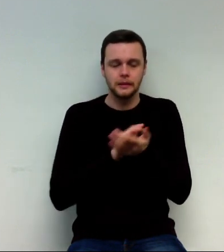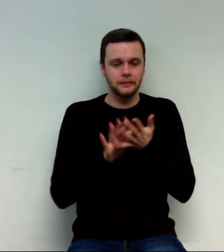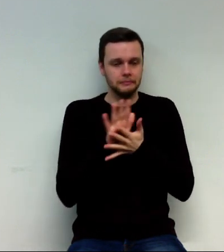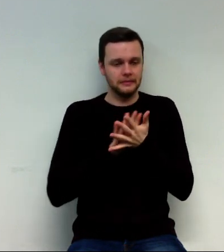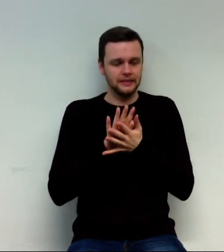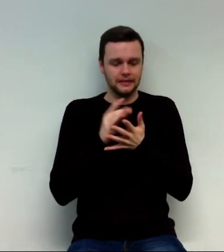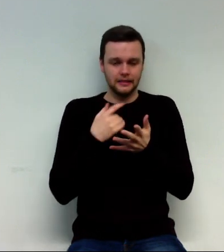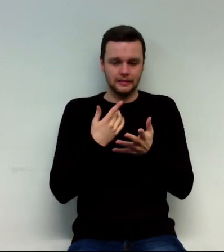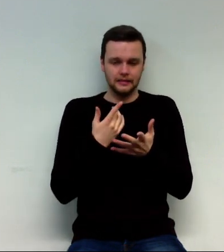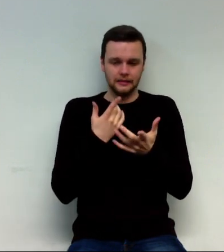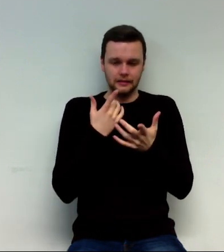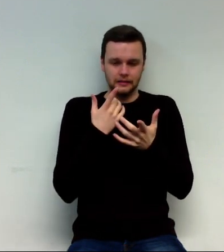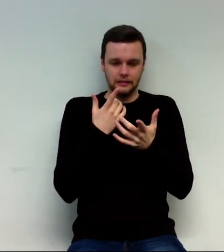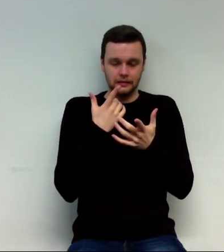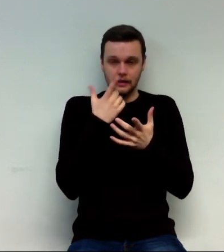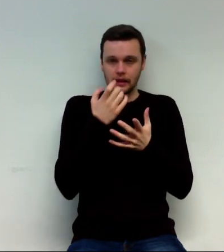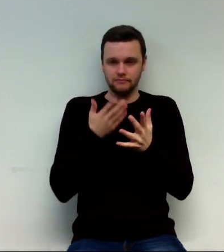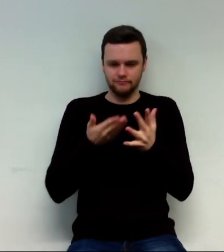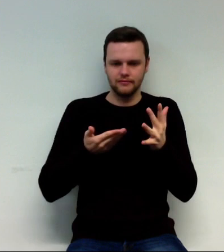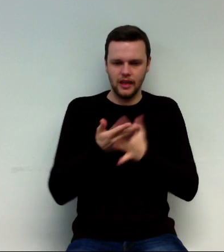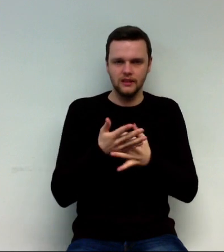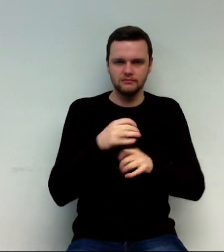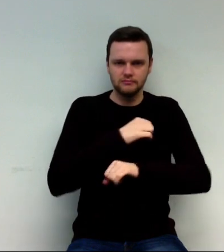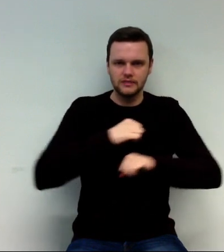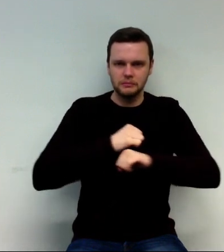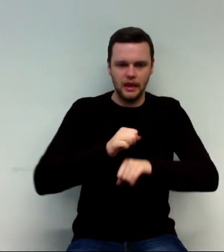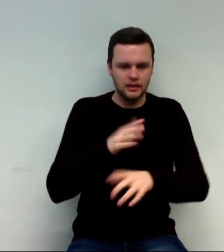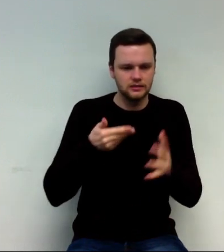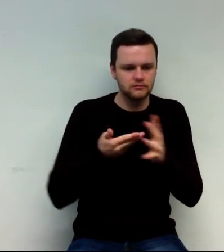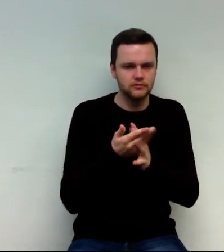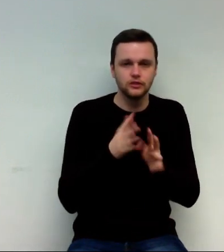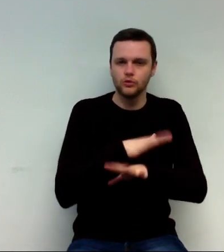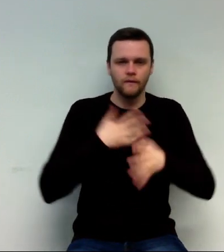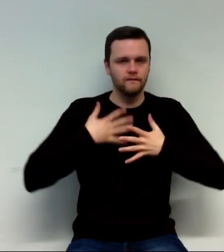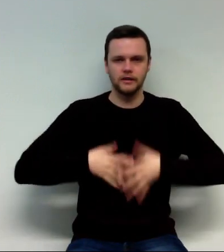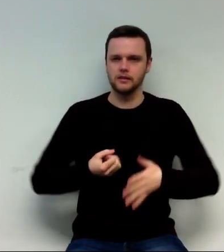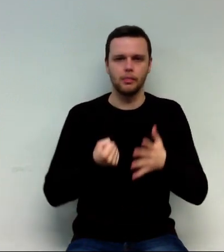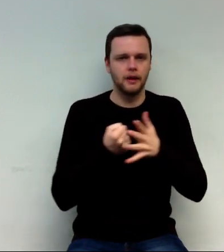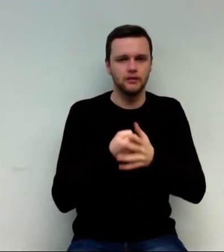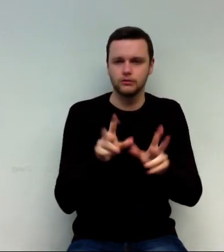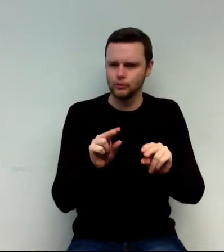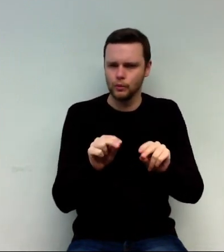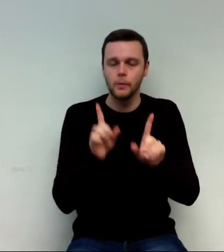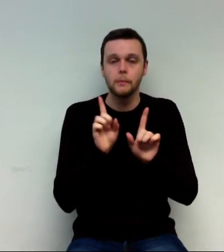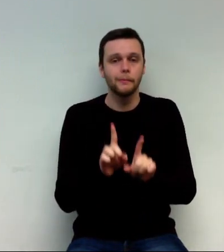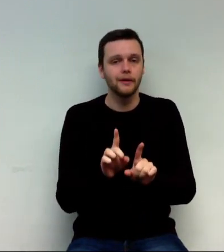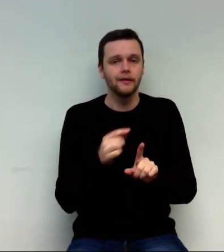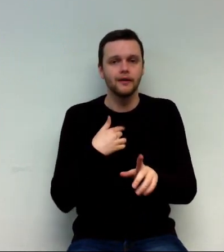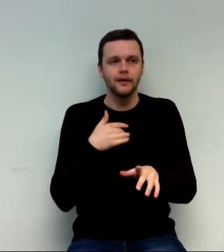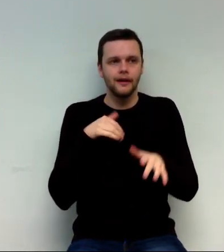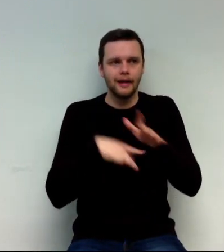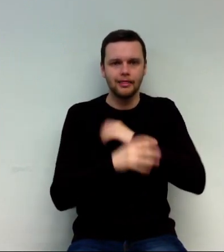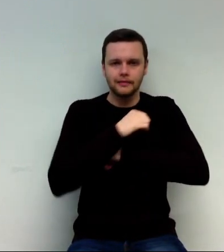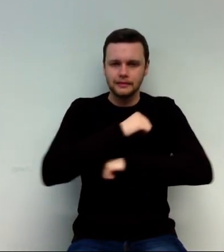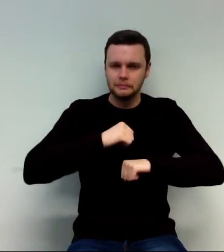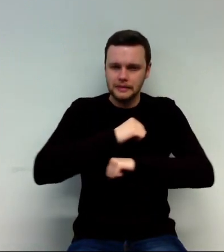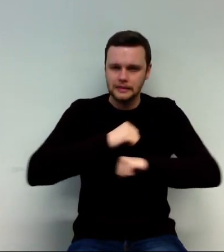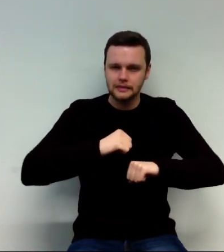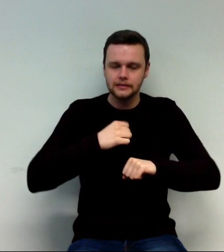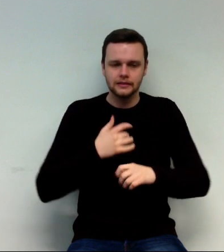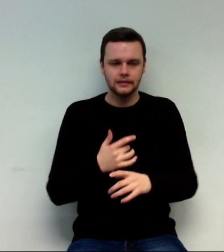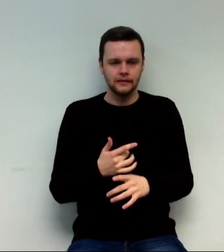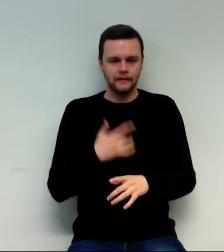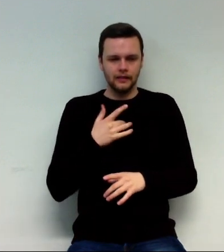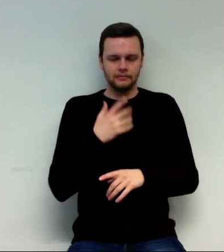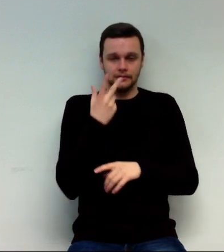really, they might be able to get into a venue, no problem. It's not about a physical barrier into the space, but once they're there, the sensory